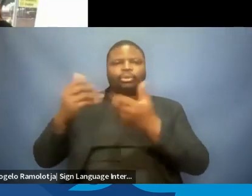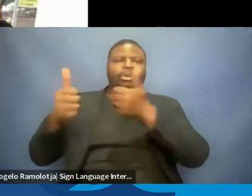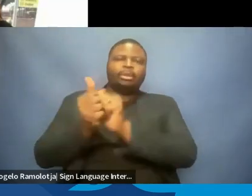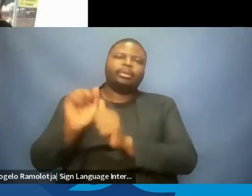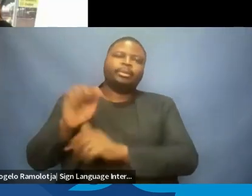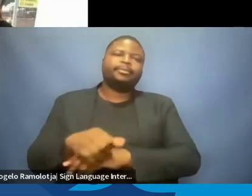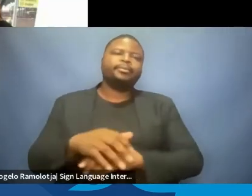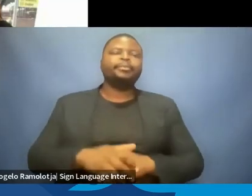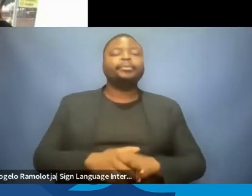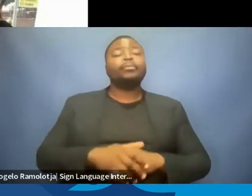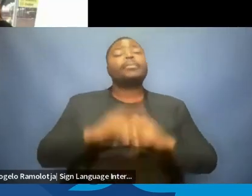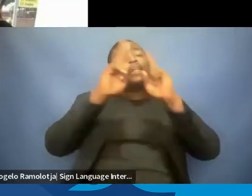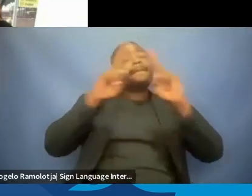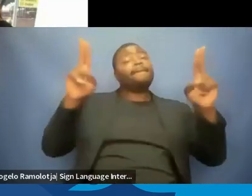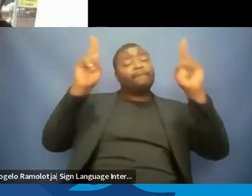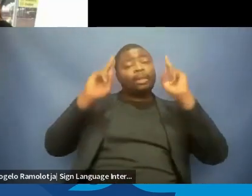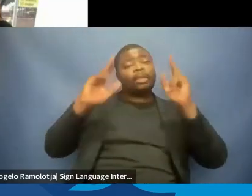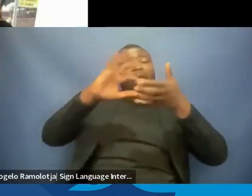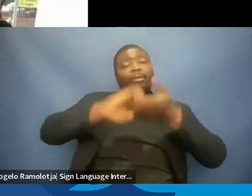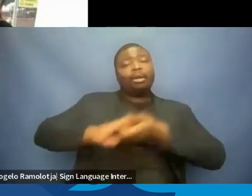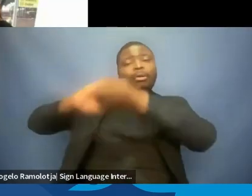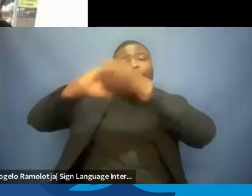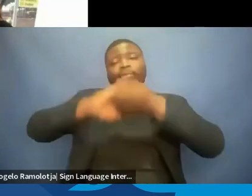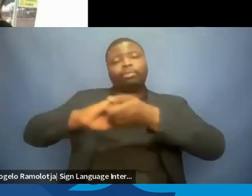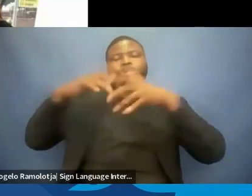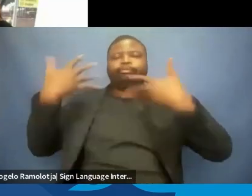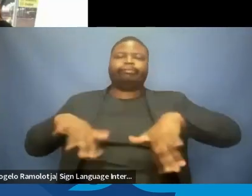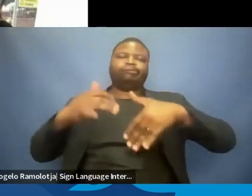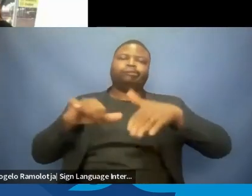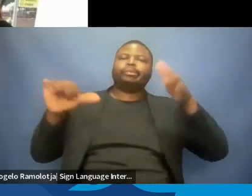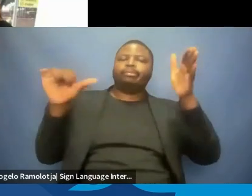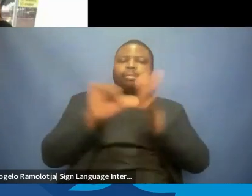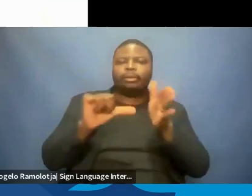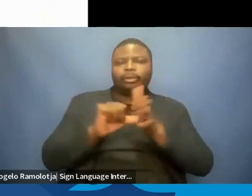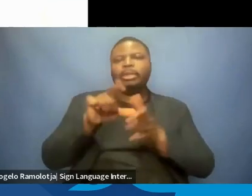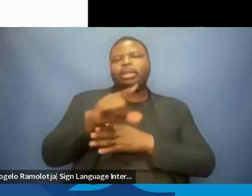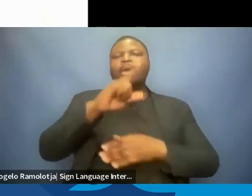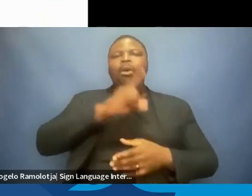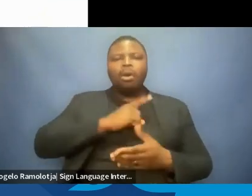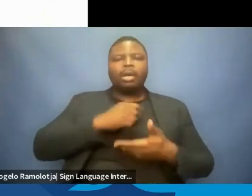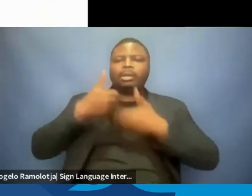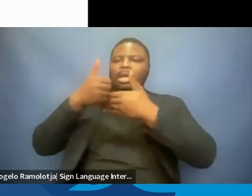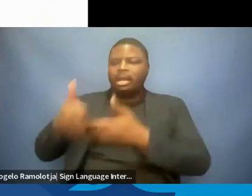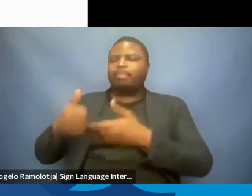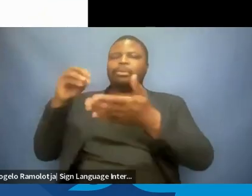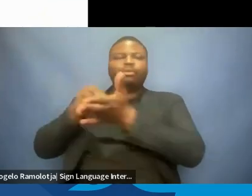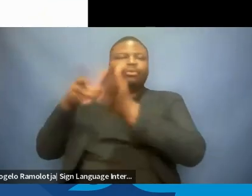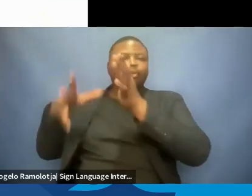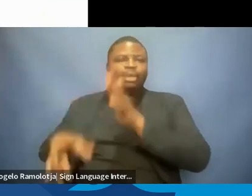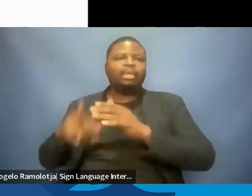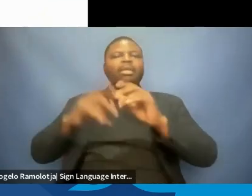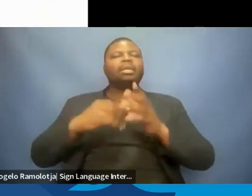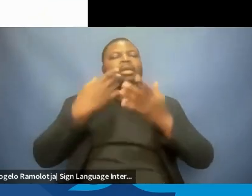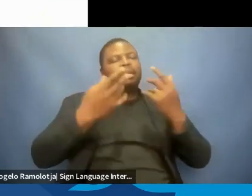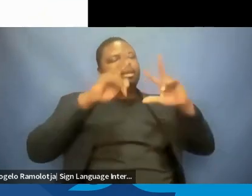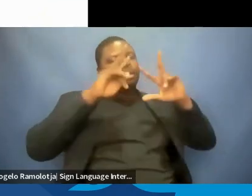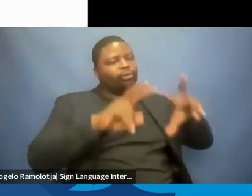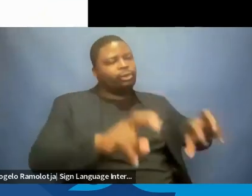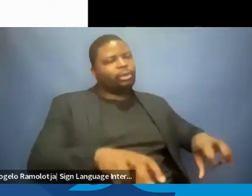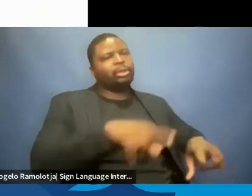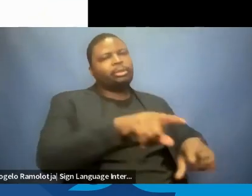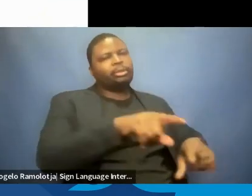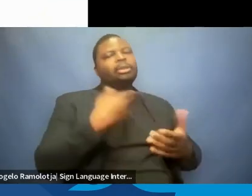also involving faith-based organizations within the program as well. And so the collaboration specifically